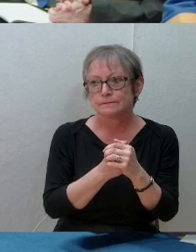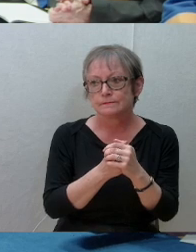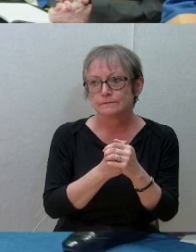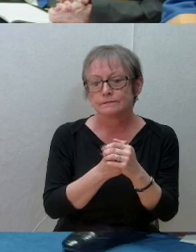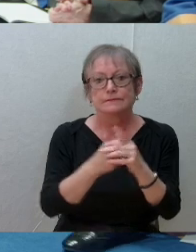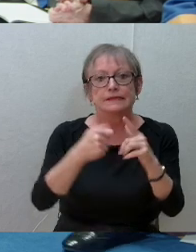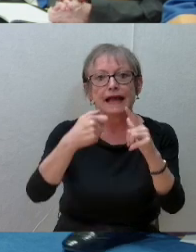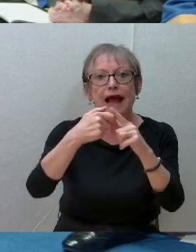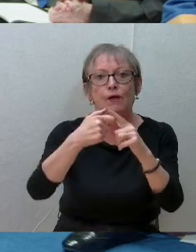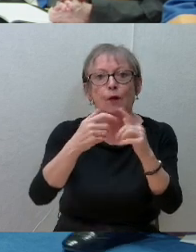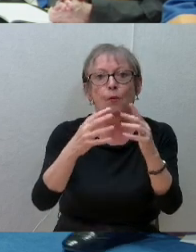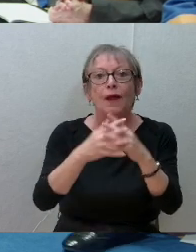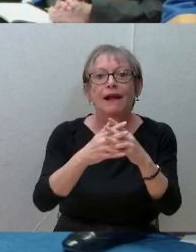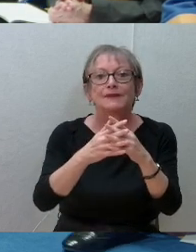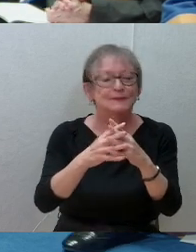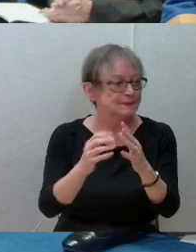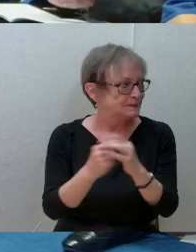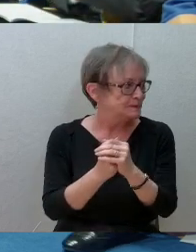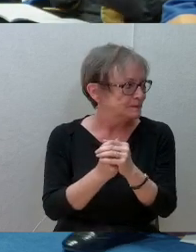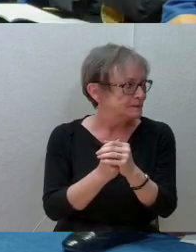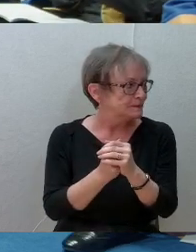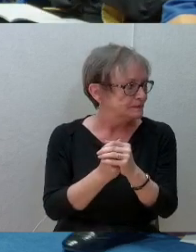Karen Weir.